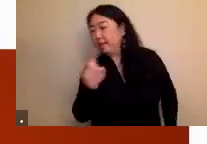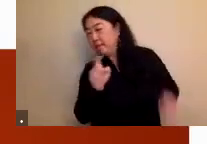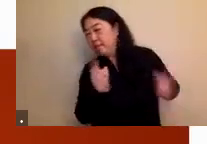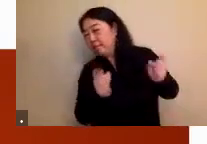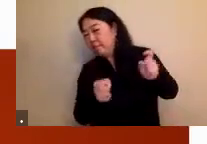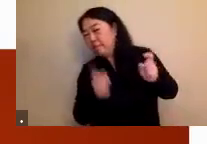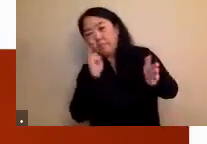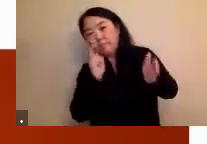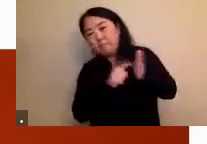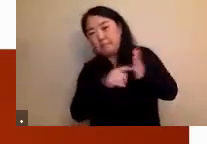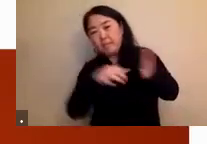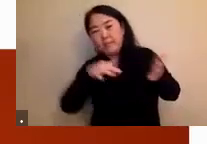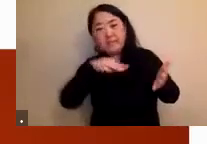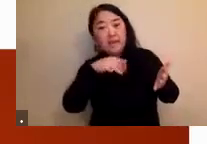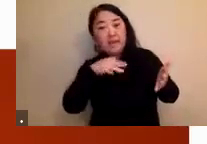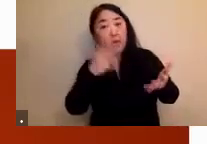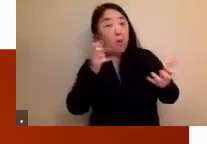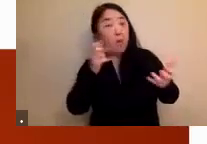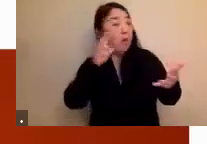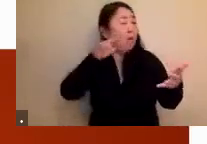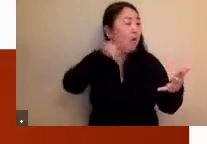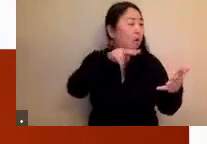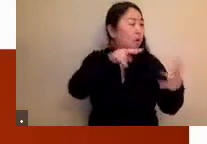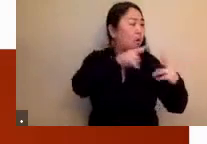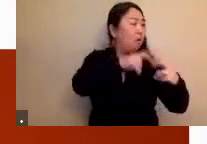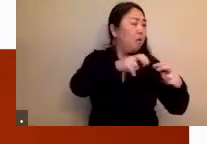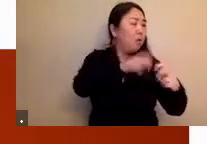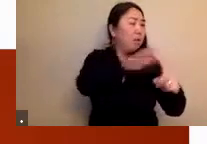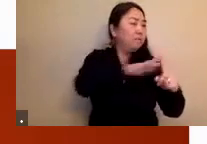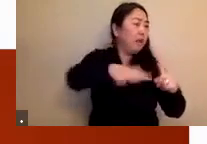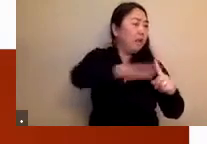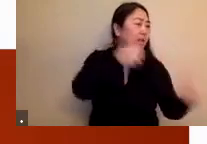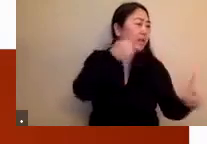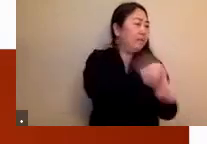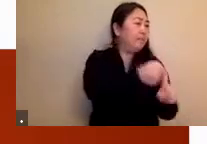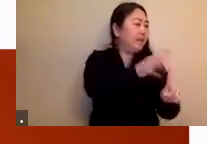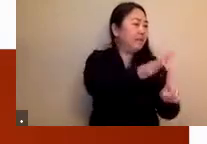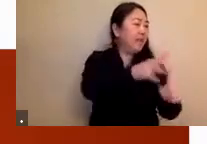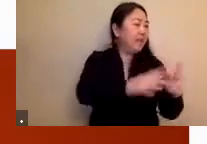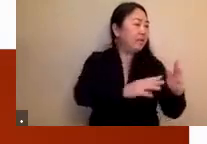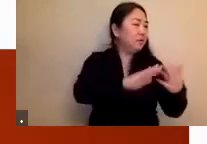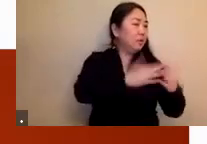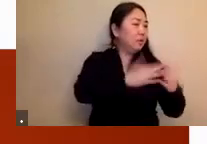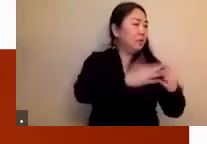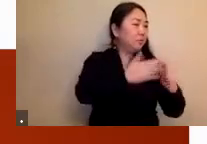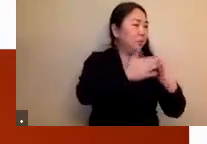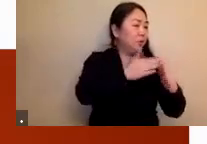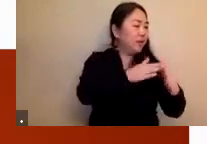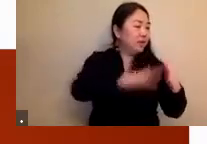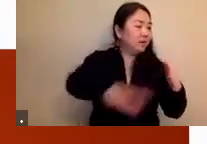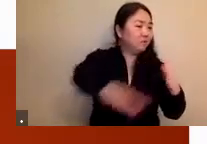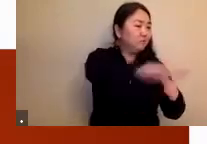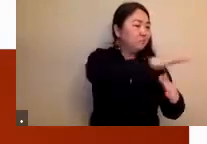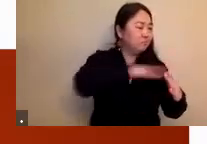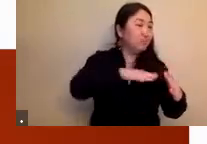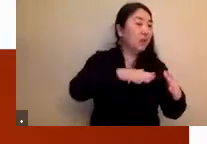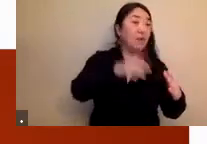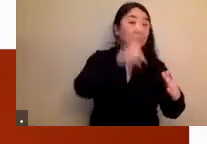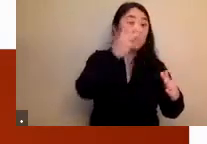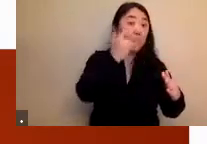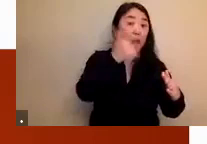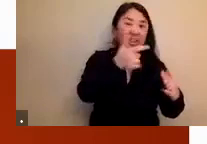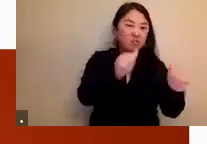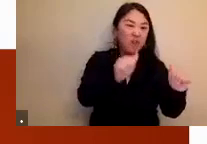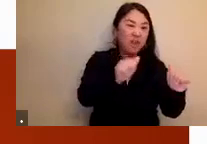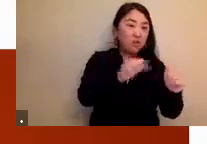to examine and evaluate the environmental impact of the communities that we're looking to either build or to